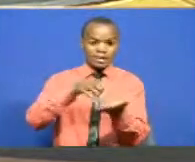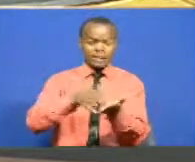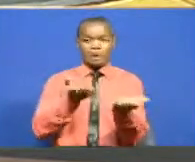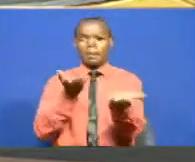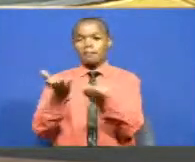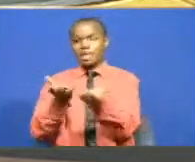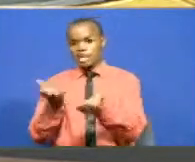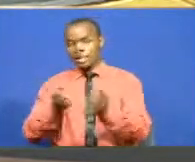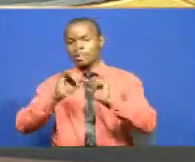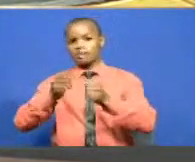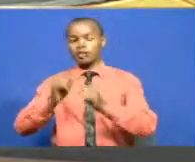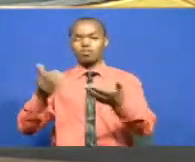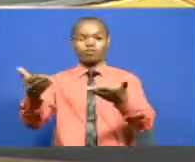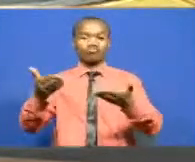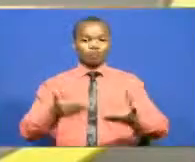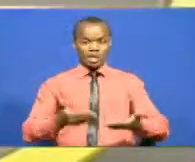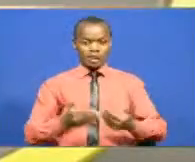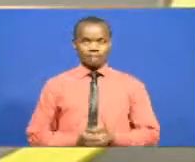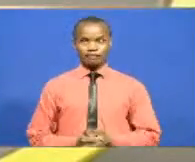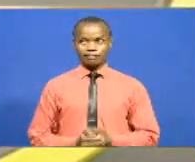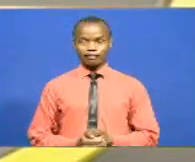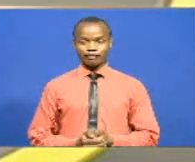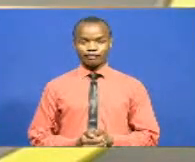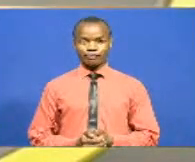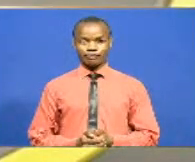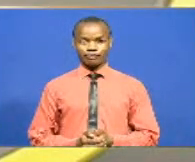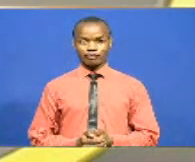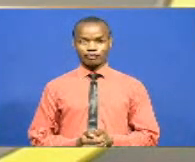and sports. Welcome.